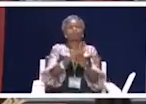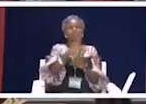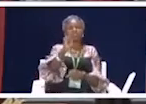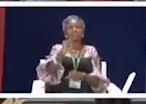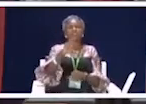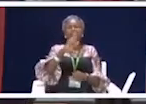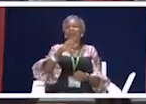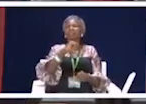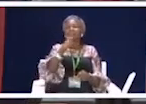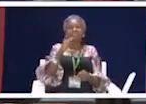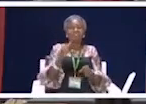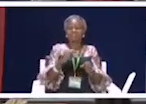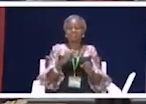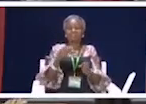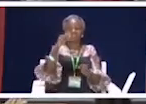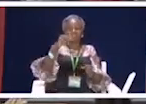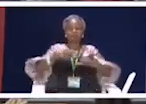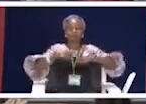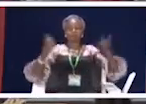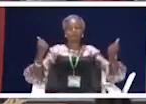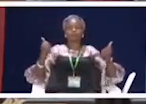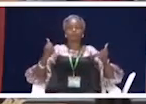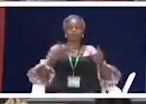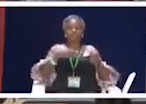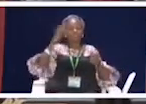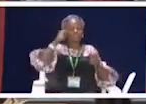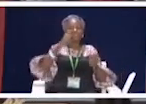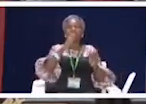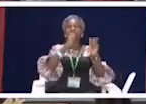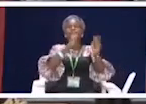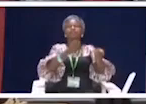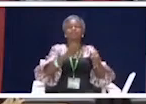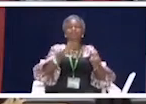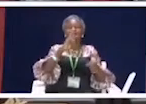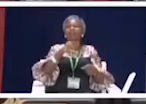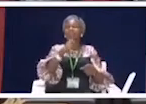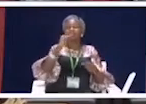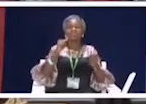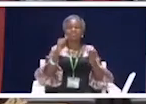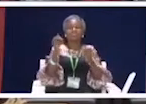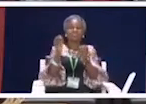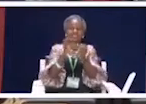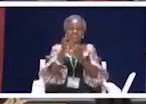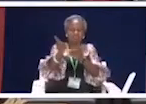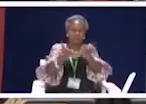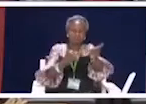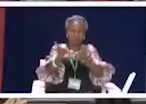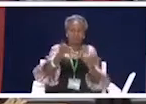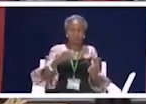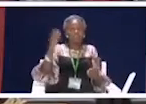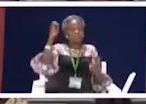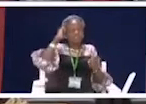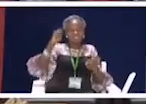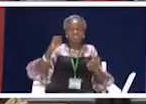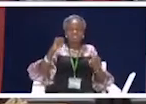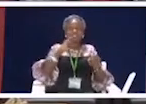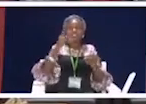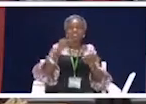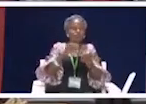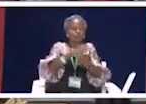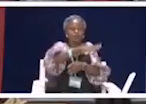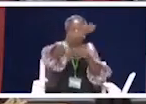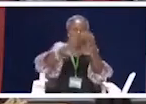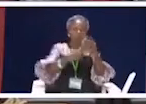are indisputable, and his gifts are indescribable. He's the sole owner of